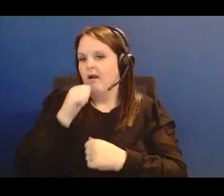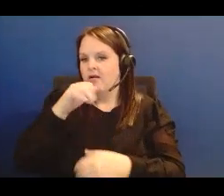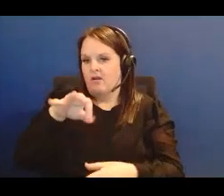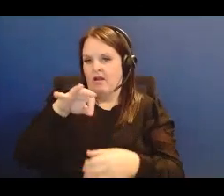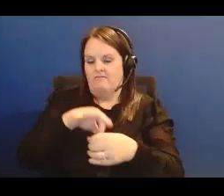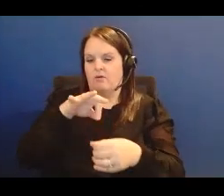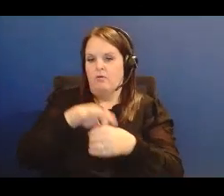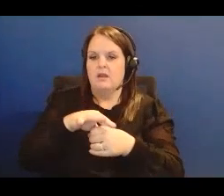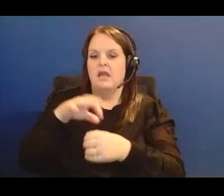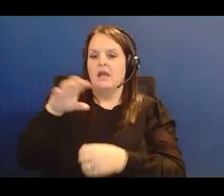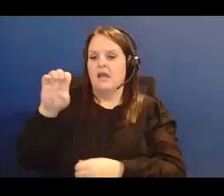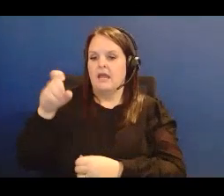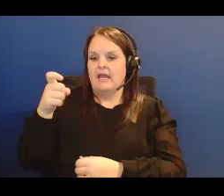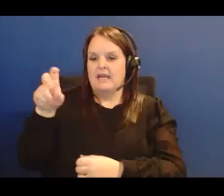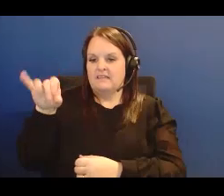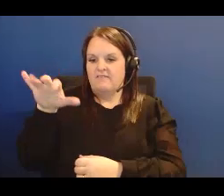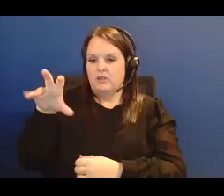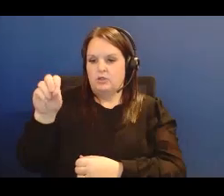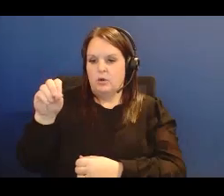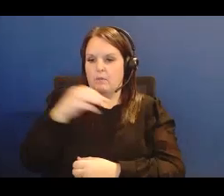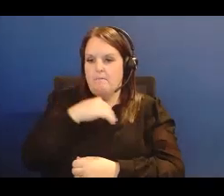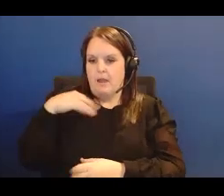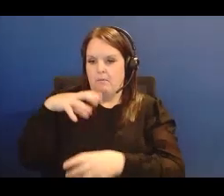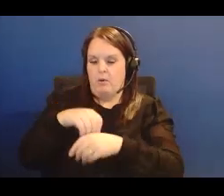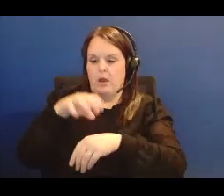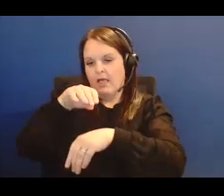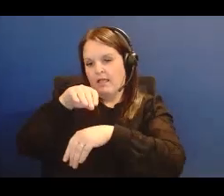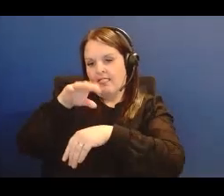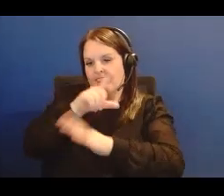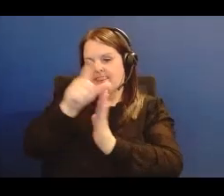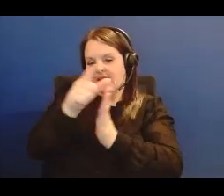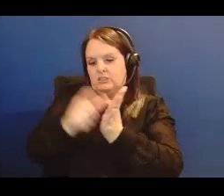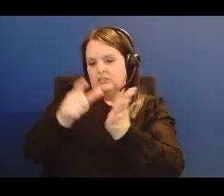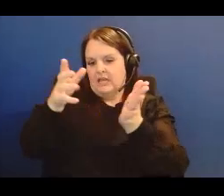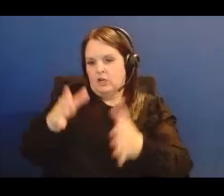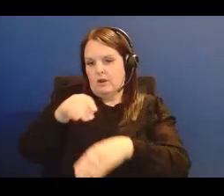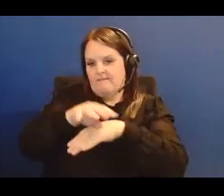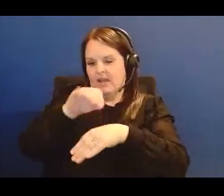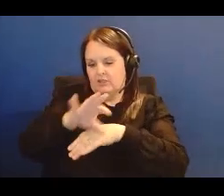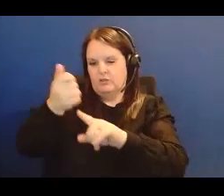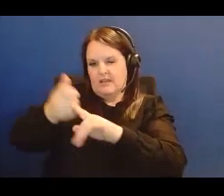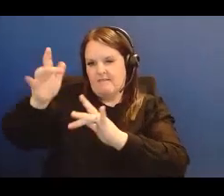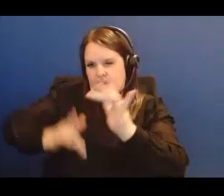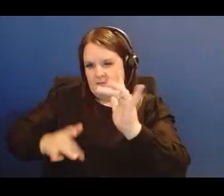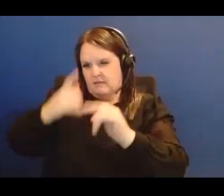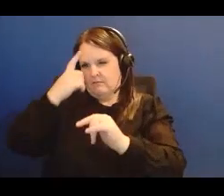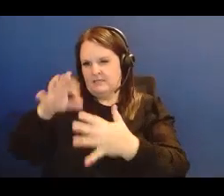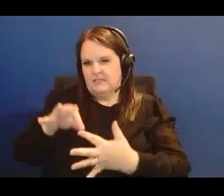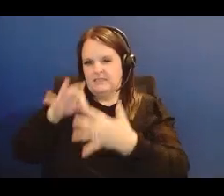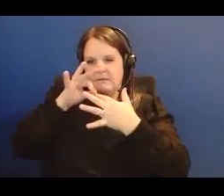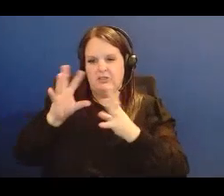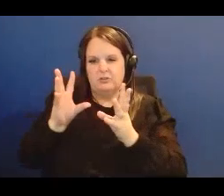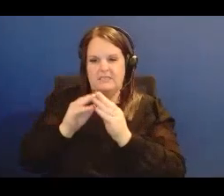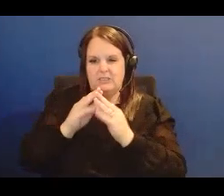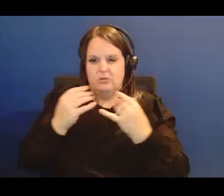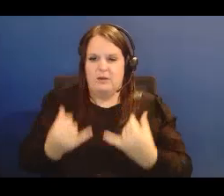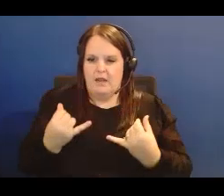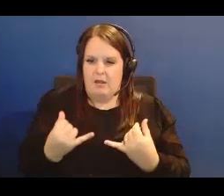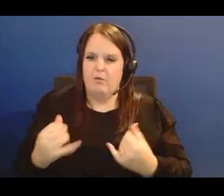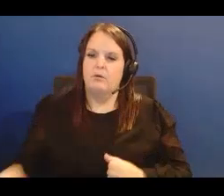officio member, who is our legislative advisor, Senator Rochelle Wynn, is absent, given our special session that's in place.